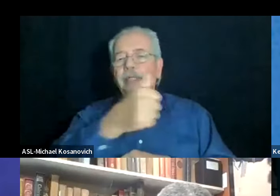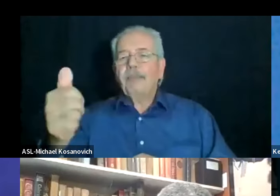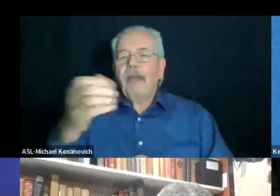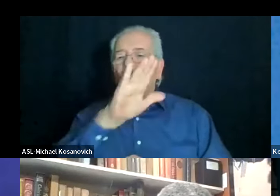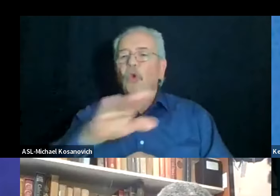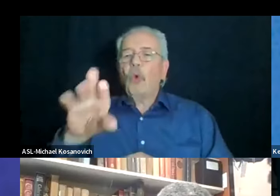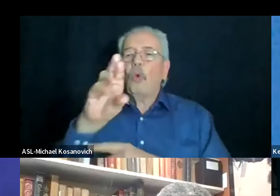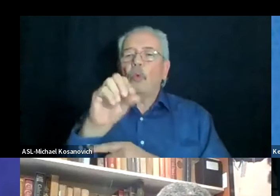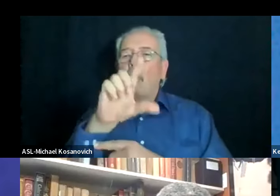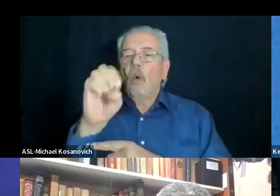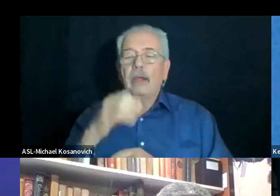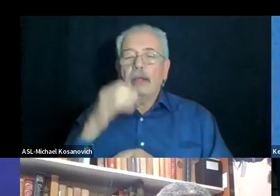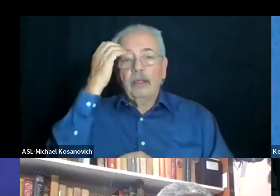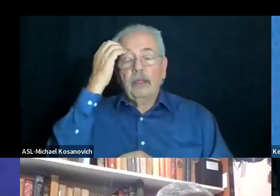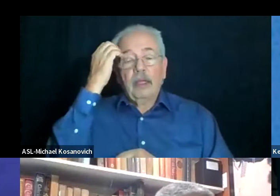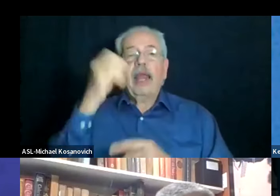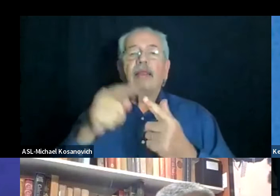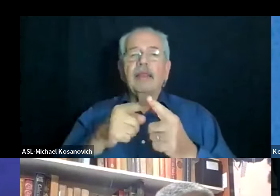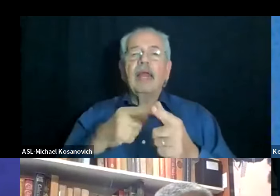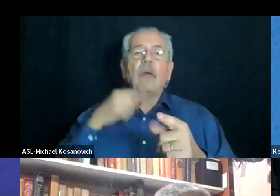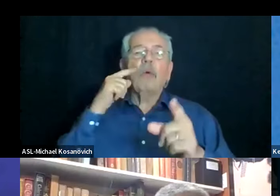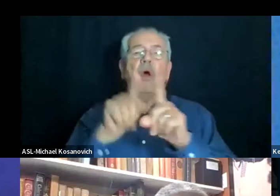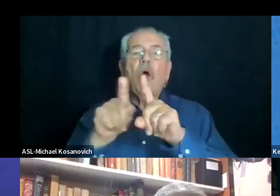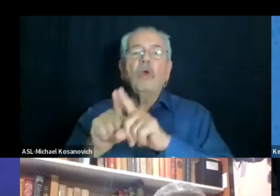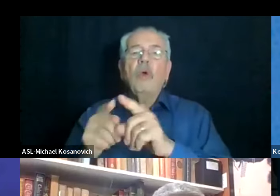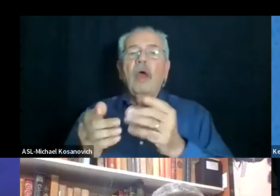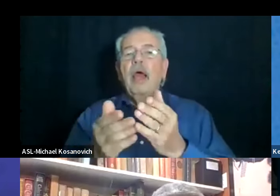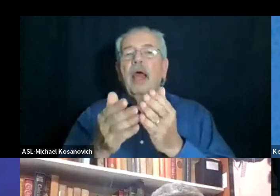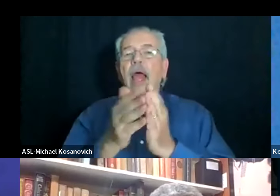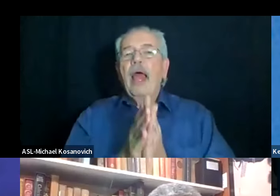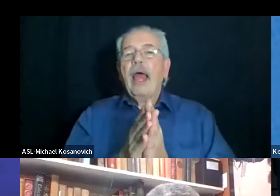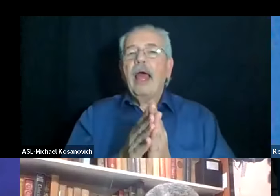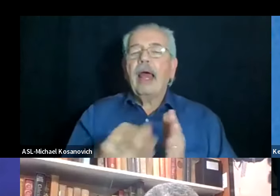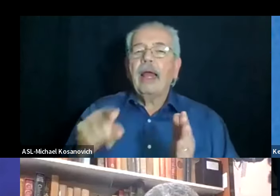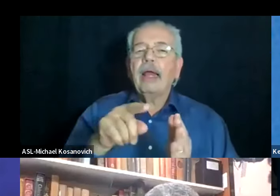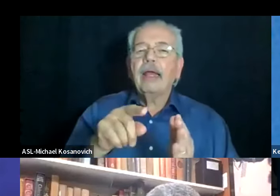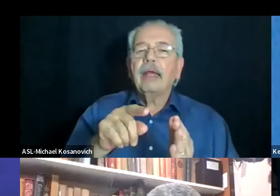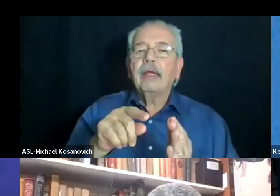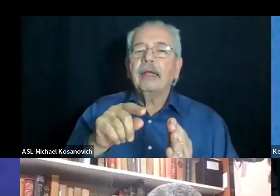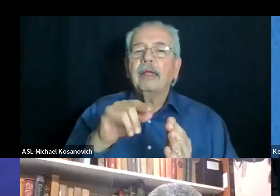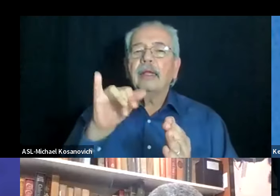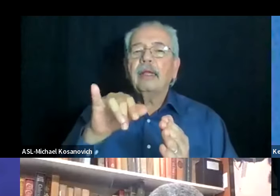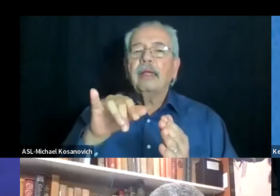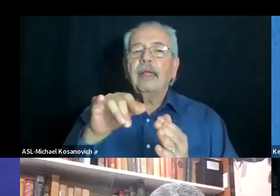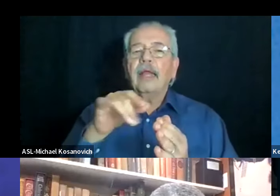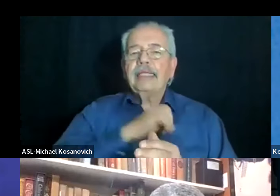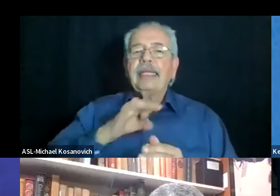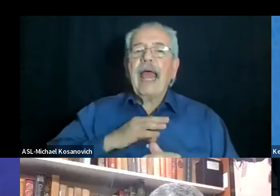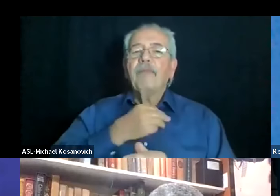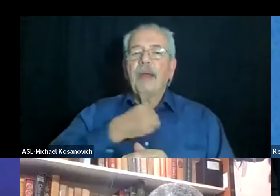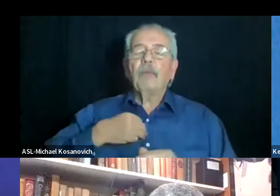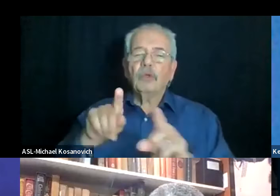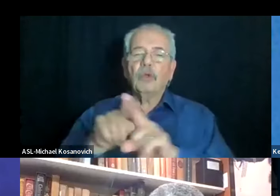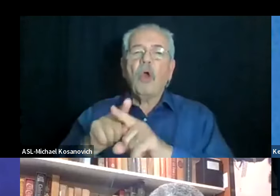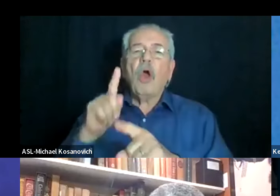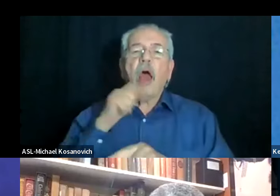role. And then I'll also ask Betsy to introduce herself as a key staff member too. So I'm